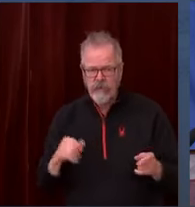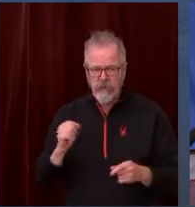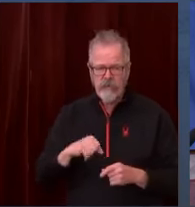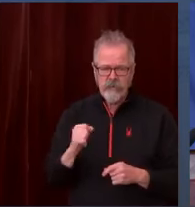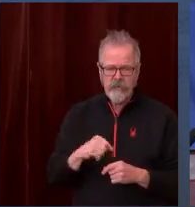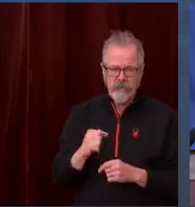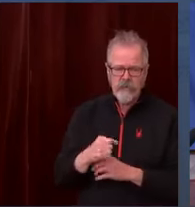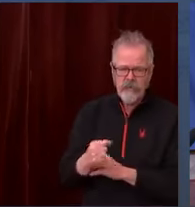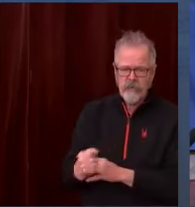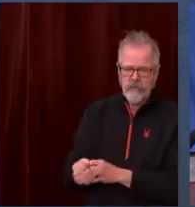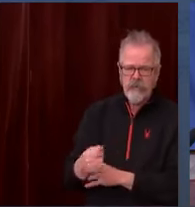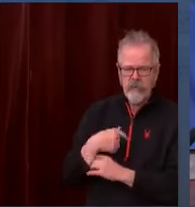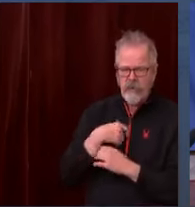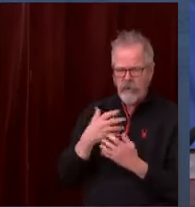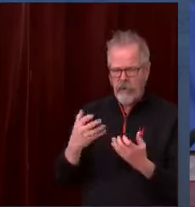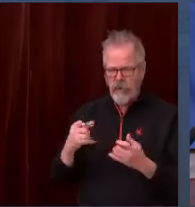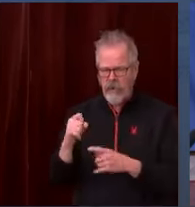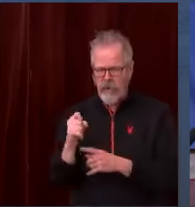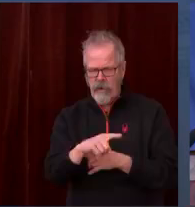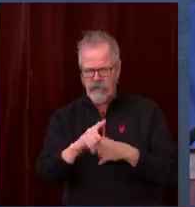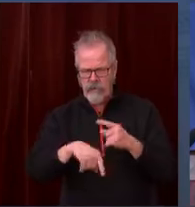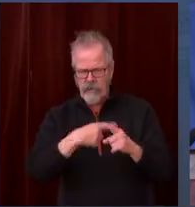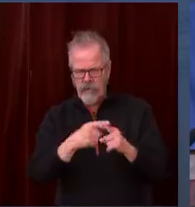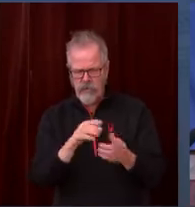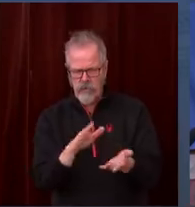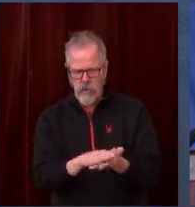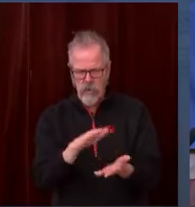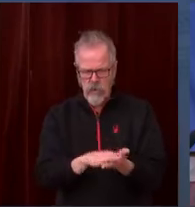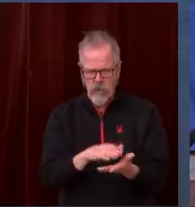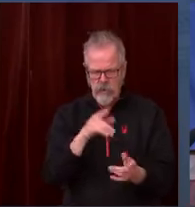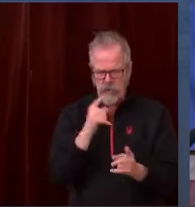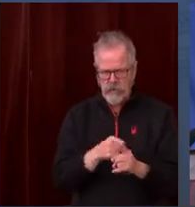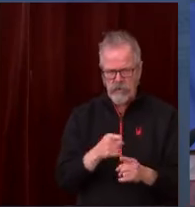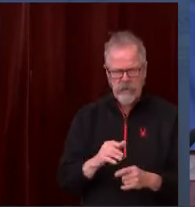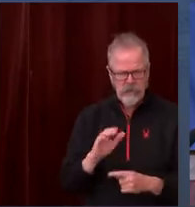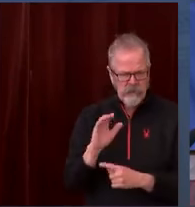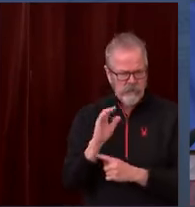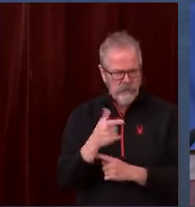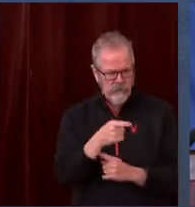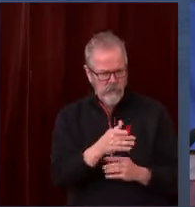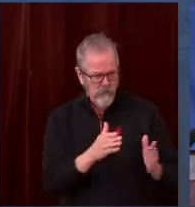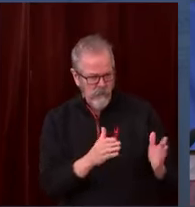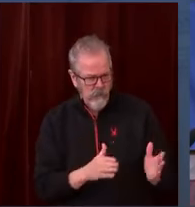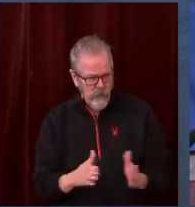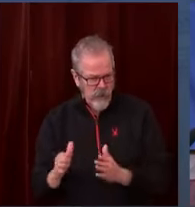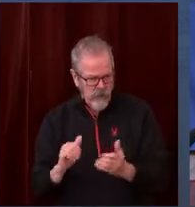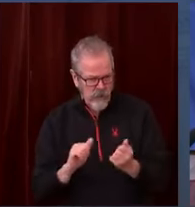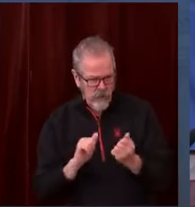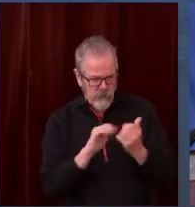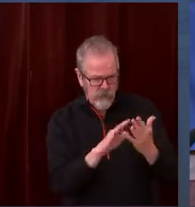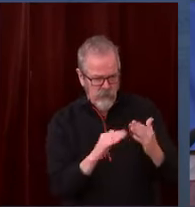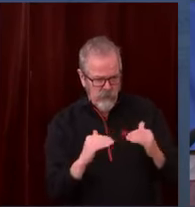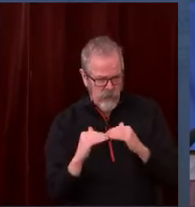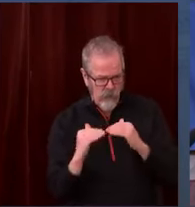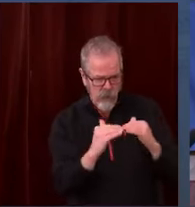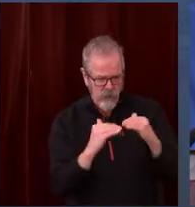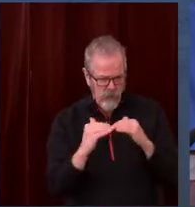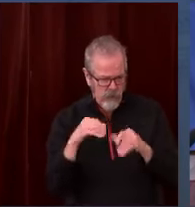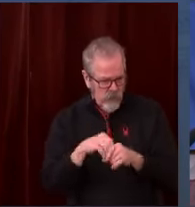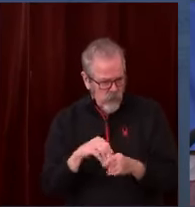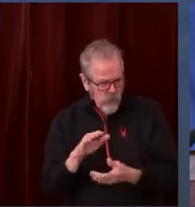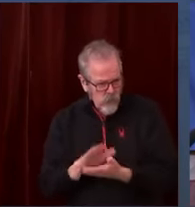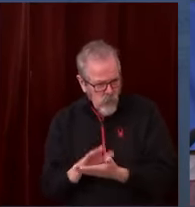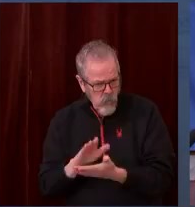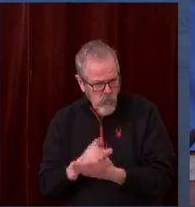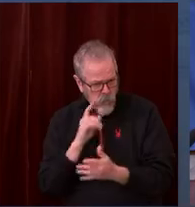increase equity in schools. How would you go about that, particularly for K-12 schools, as the effects of the pandemic may continue into